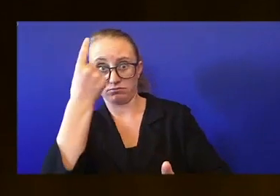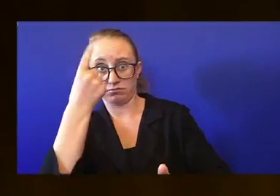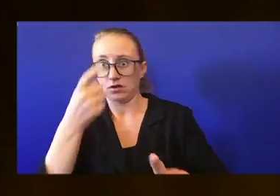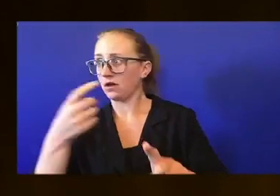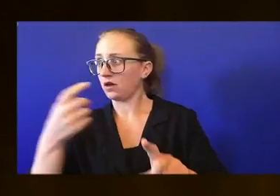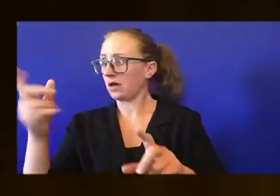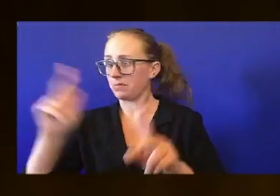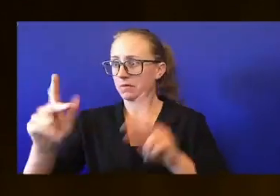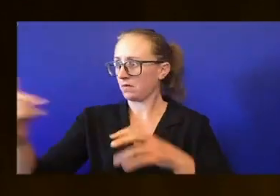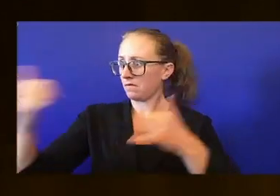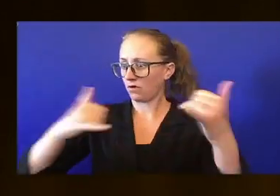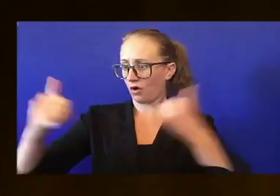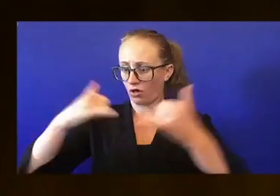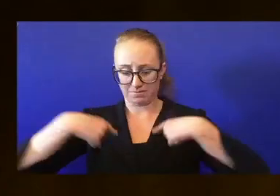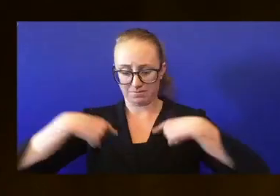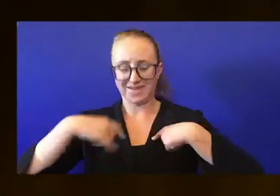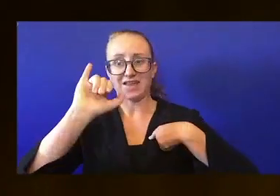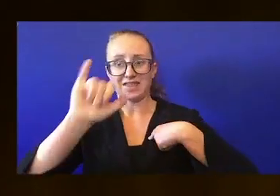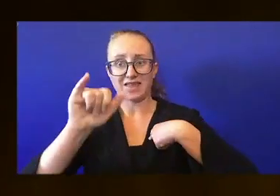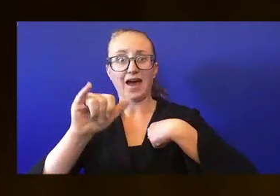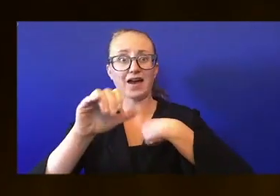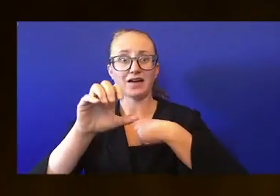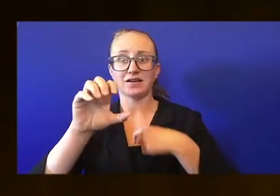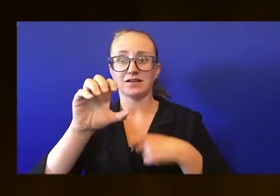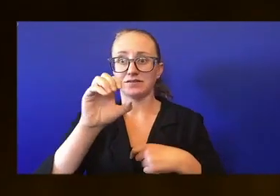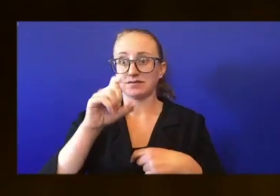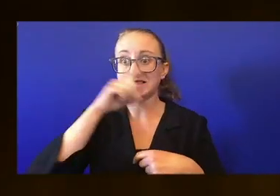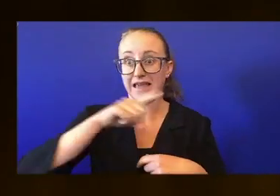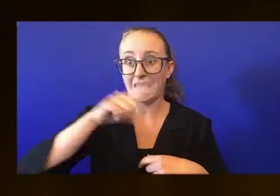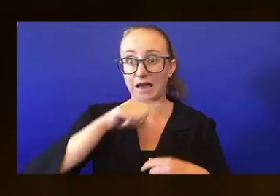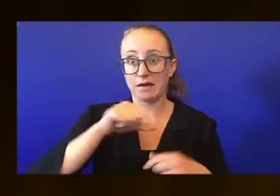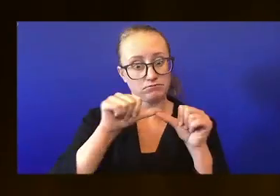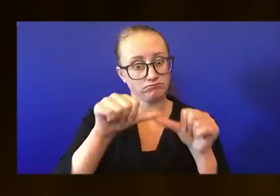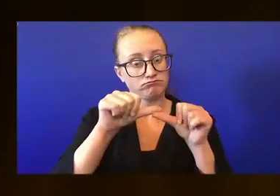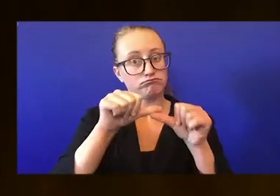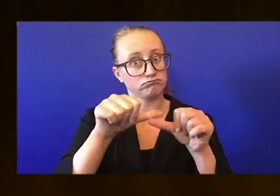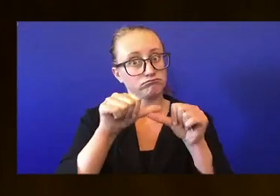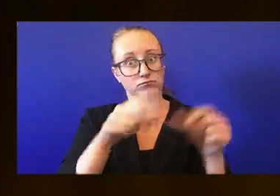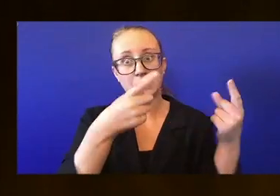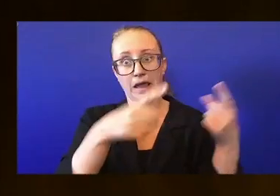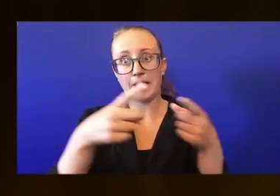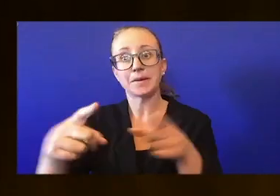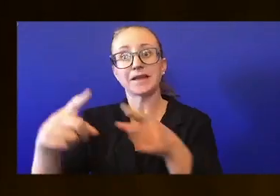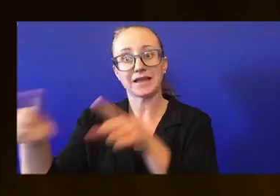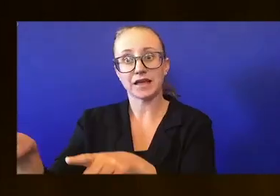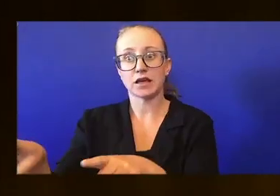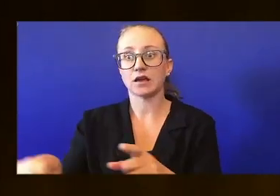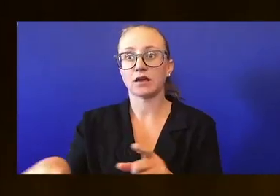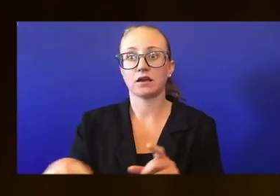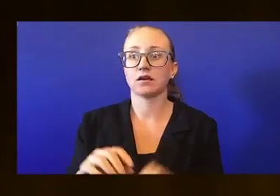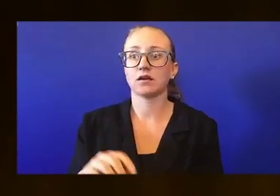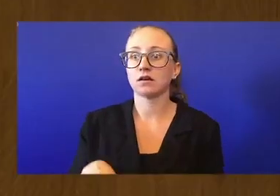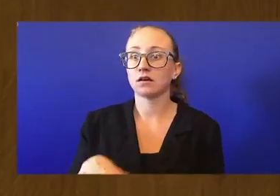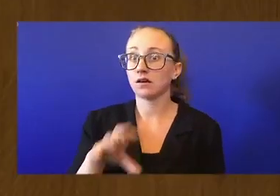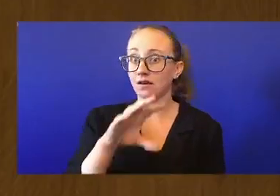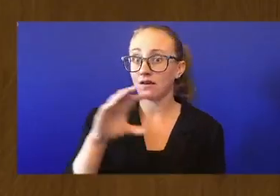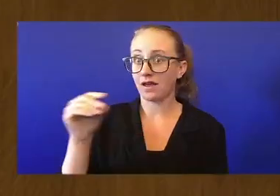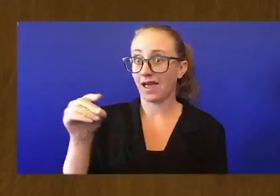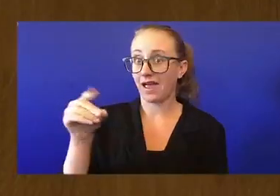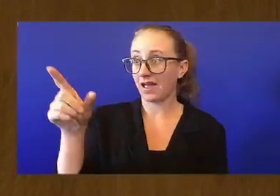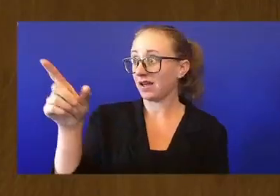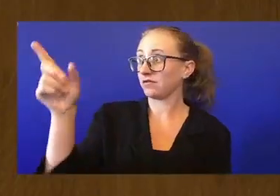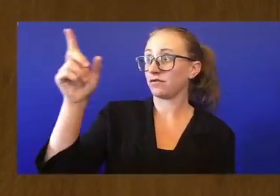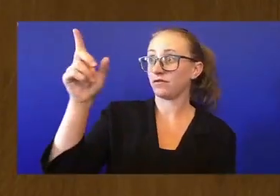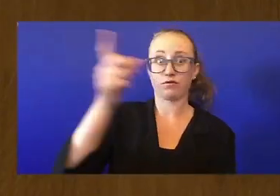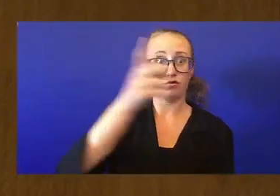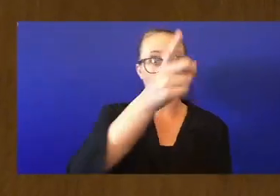received, that scam is unabated. It still goes on. And no one has... And the traceability of using a phone